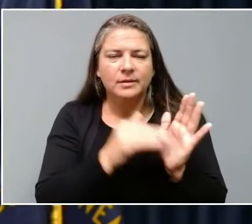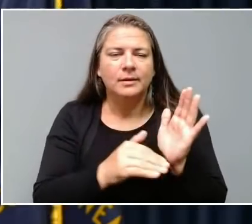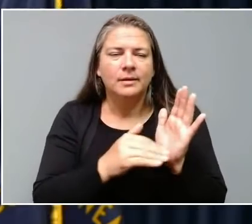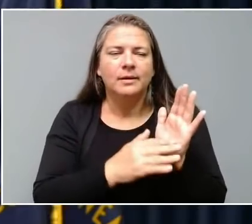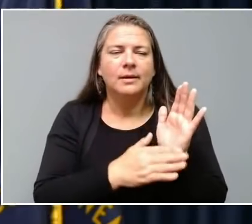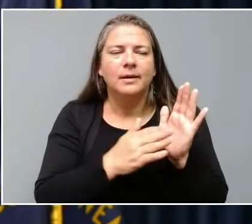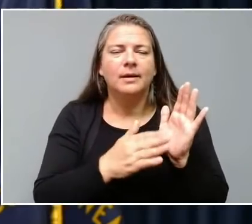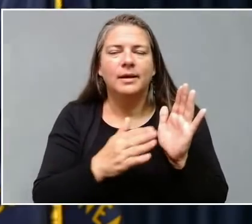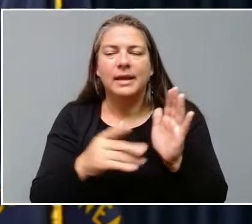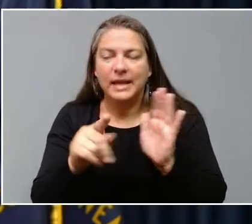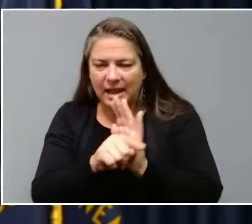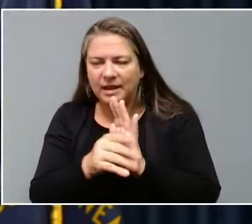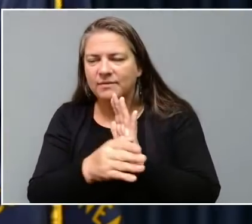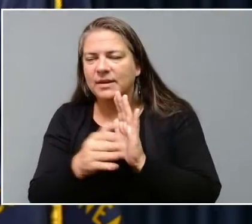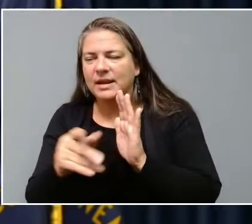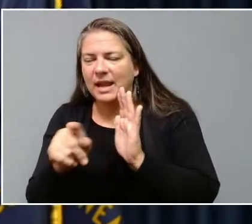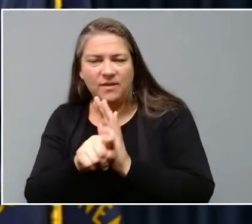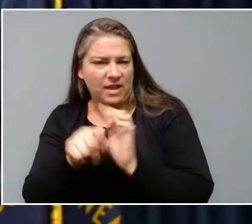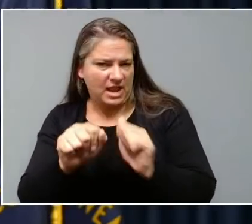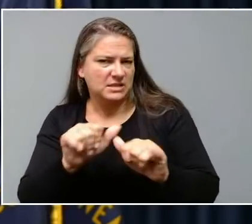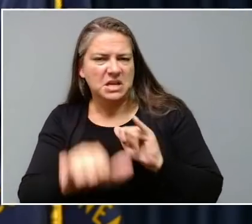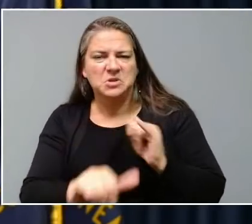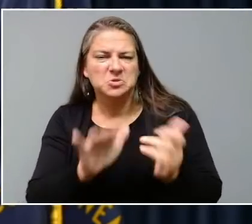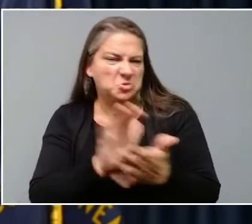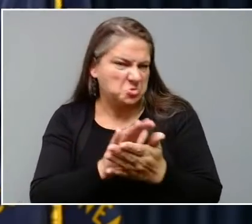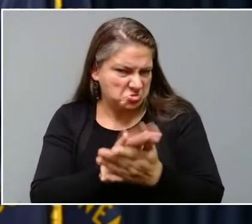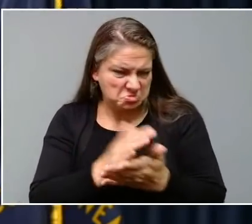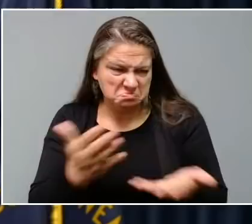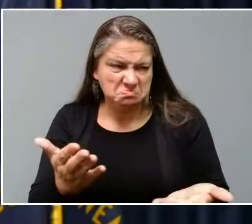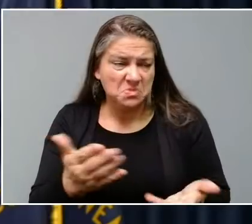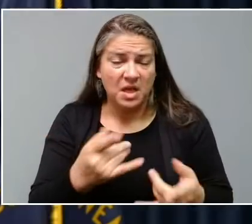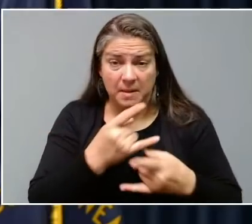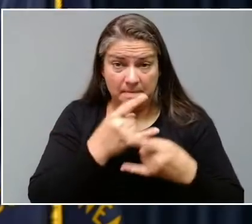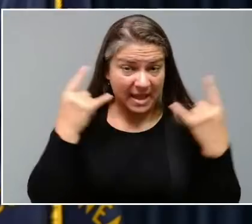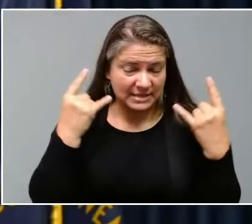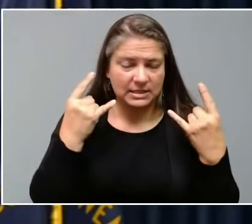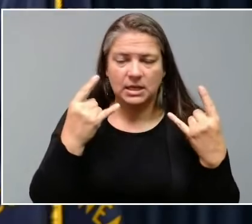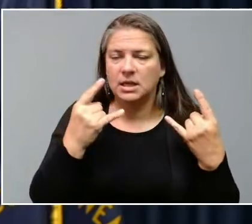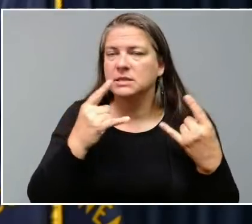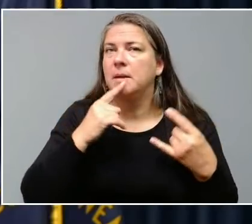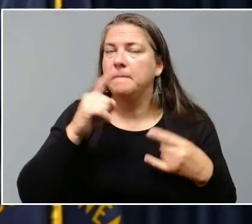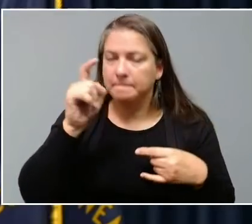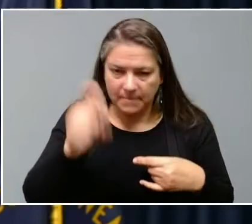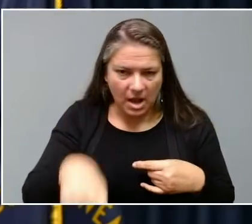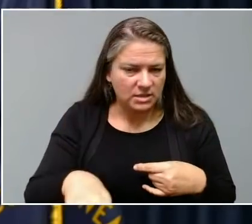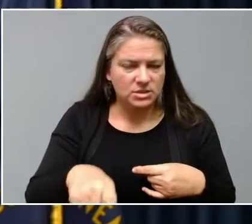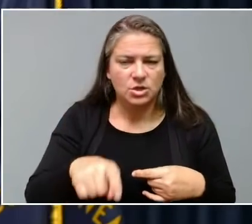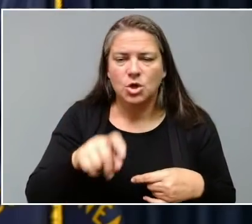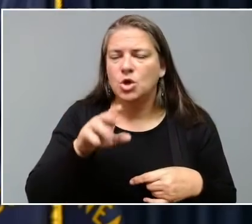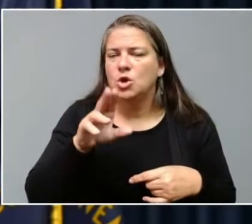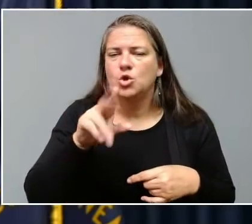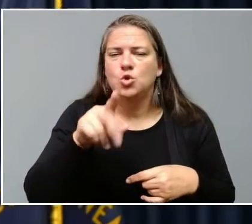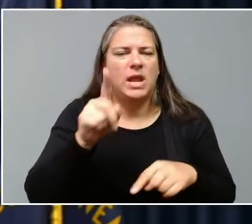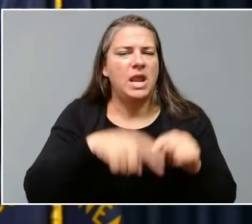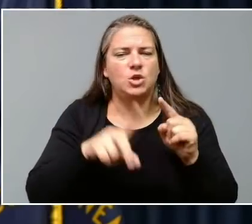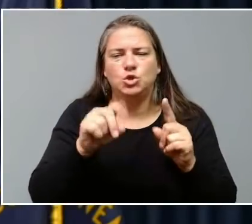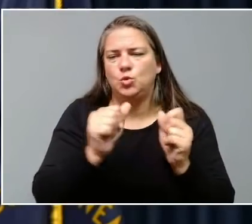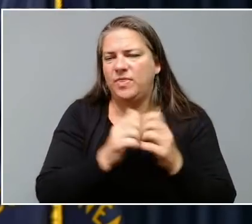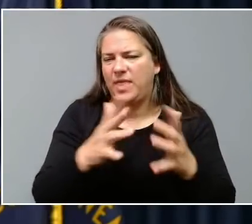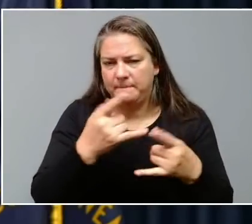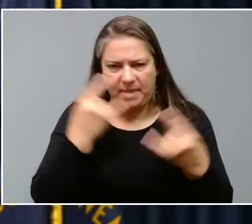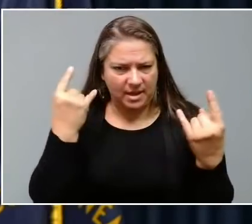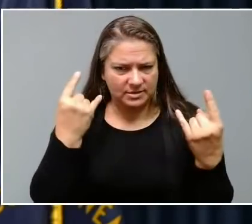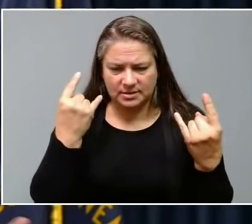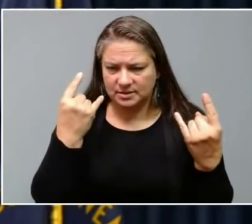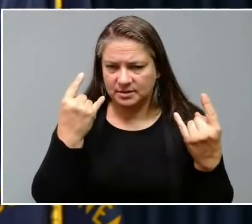still be in school, for instance. The masking there is an absolute must. There's no way you could do it without it, because by the time that